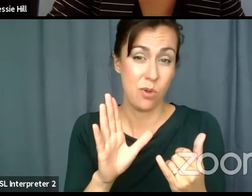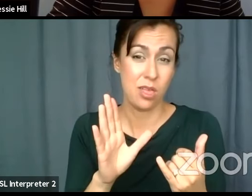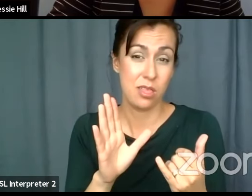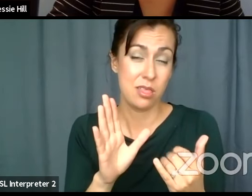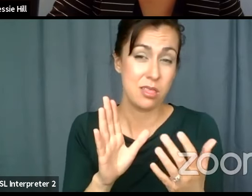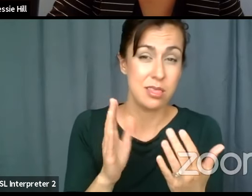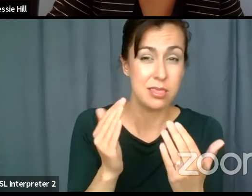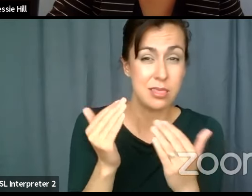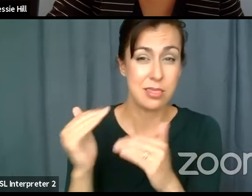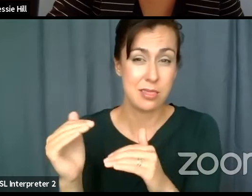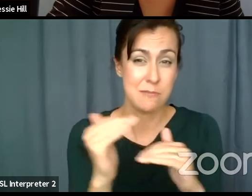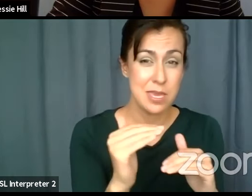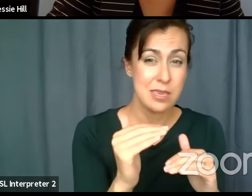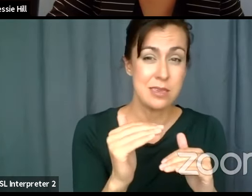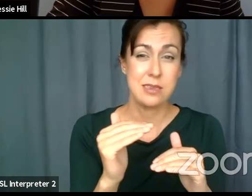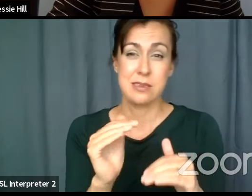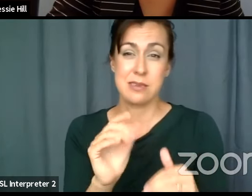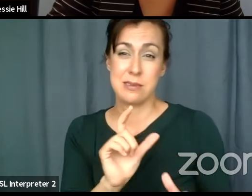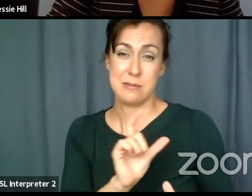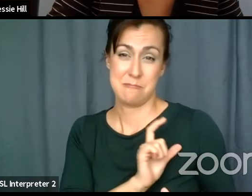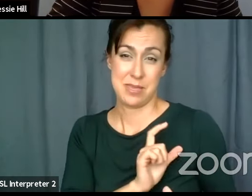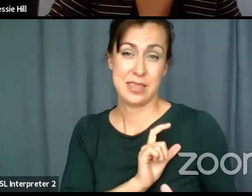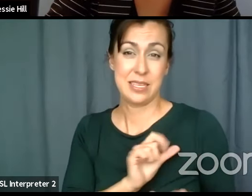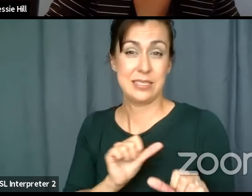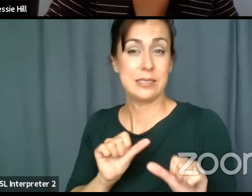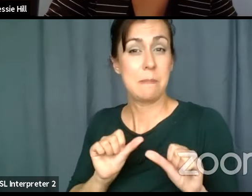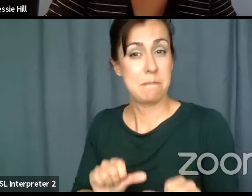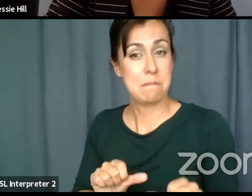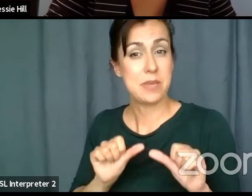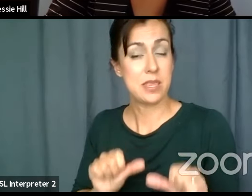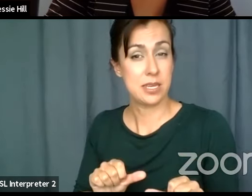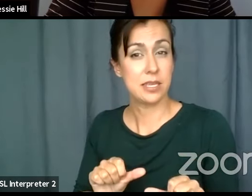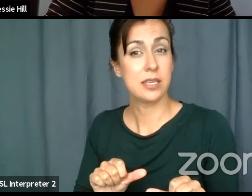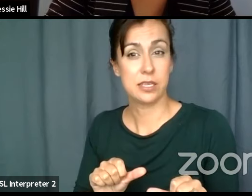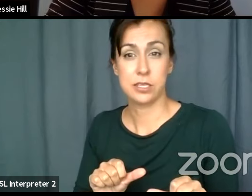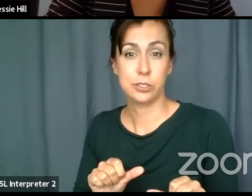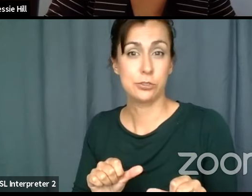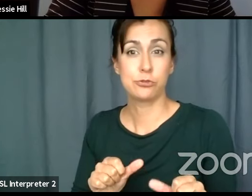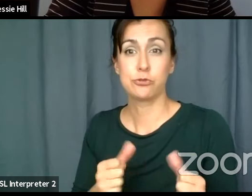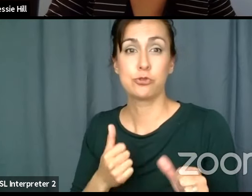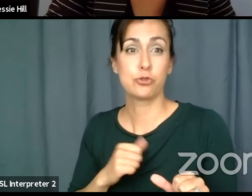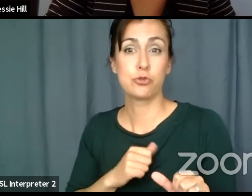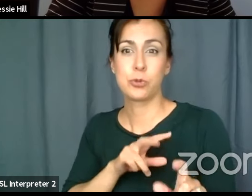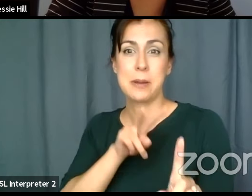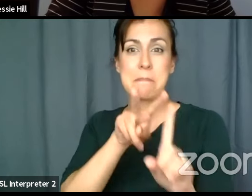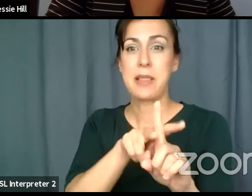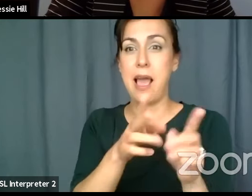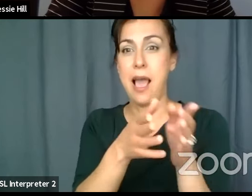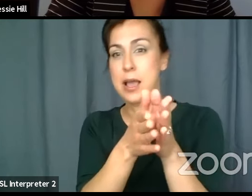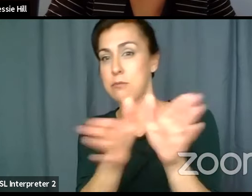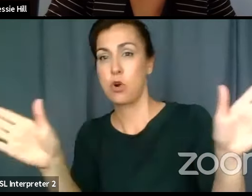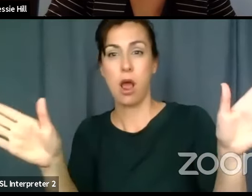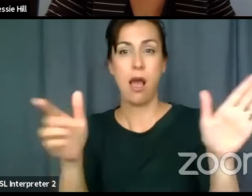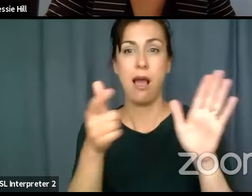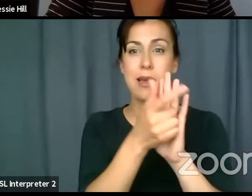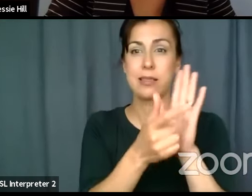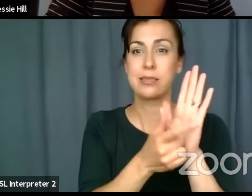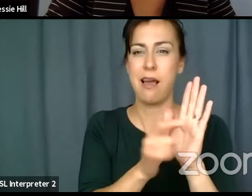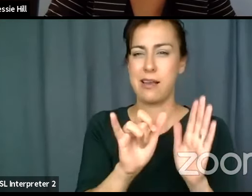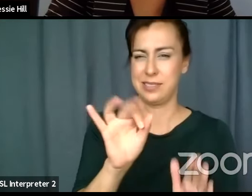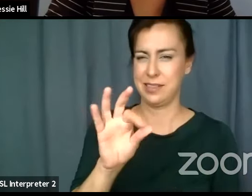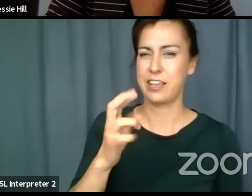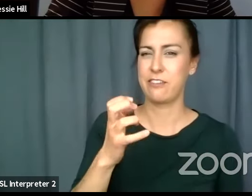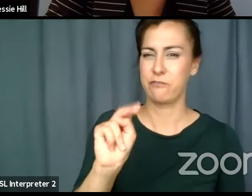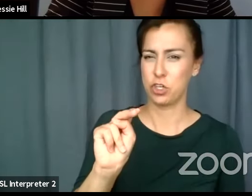the ability of police and others to use very broad laws, like the law Bryan mentioned in Ferguson,